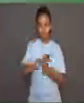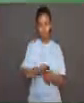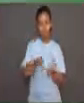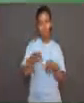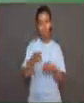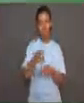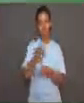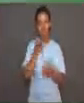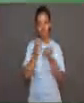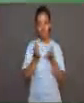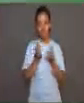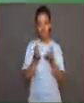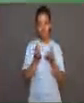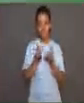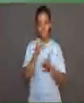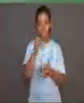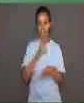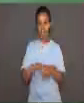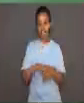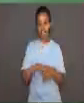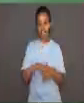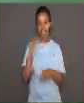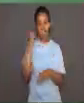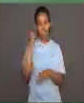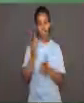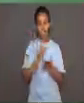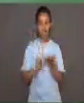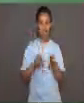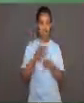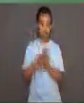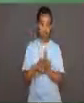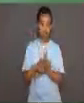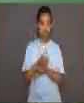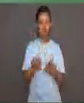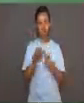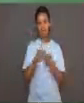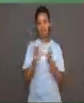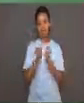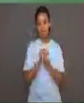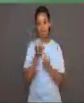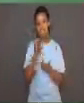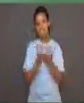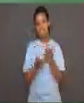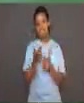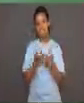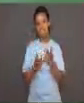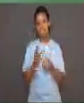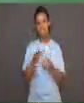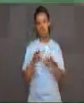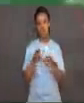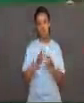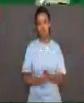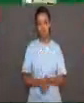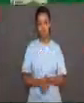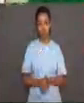Once you have written down some of your ideas, share them with the classmate sitting next to you.